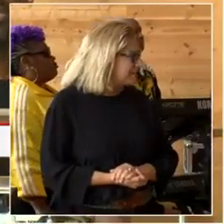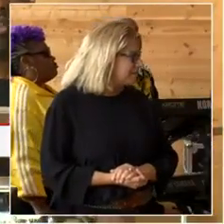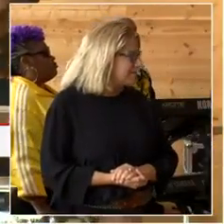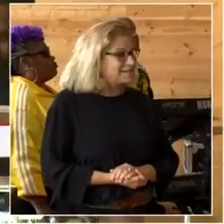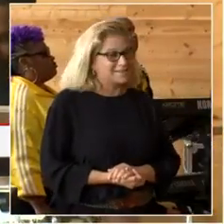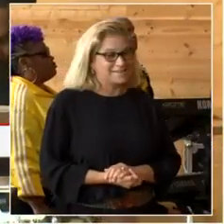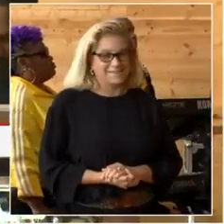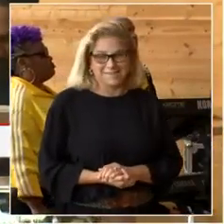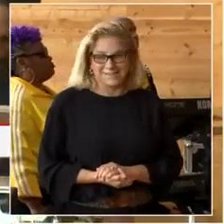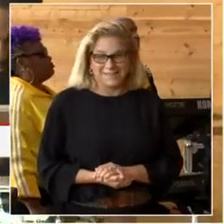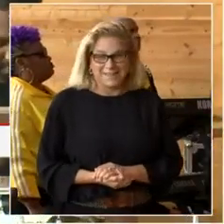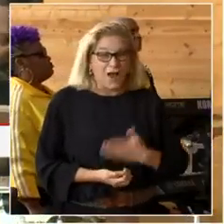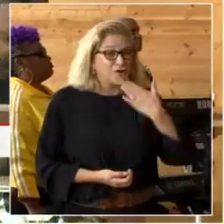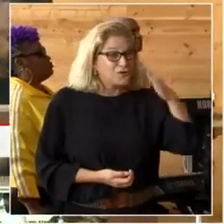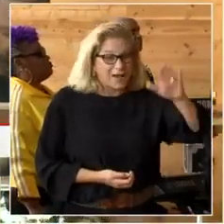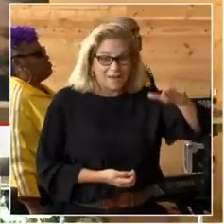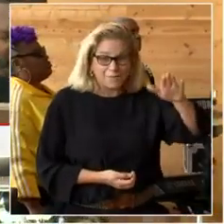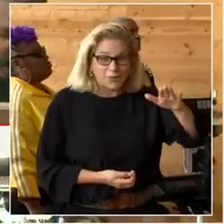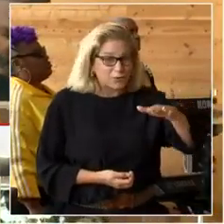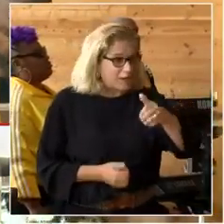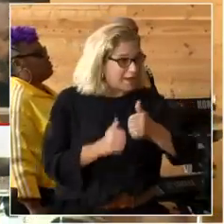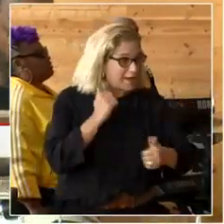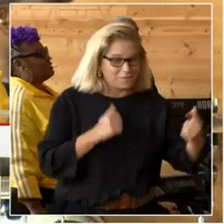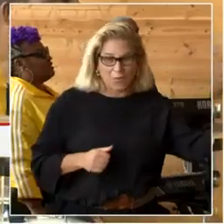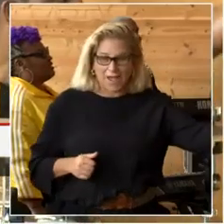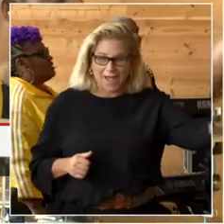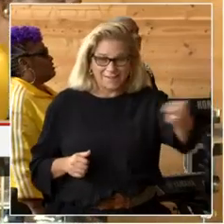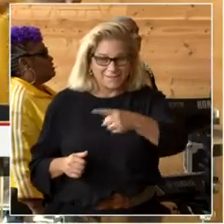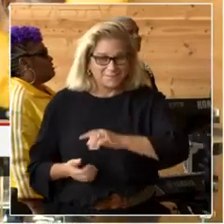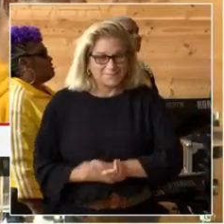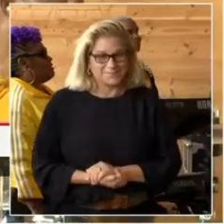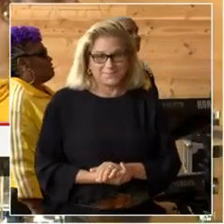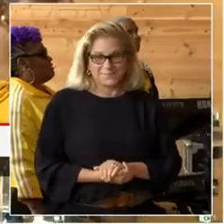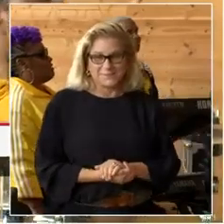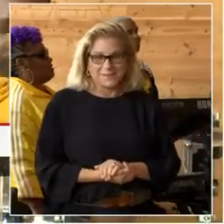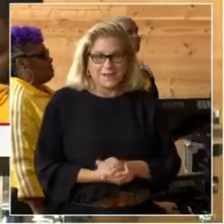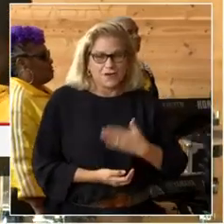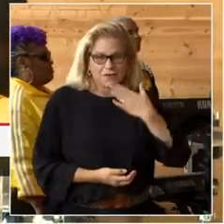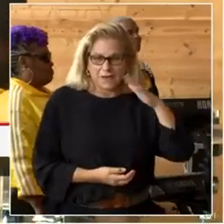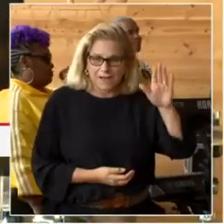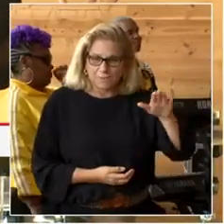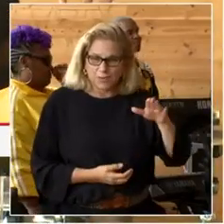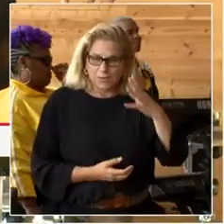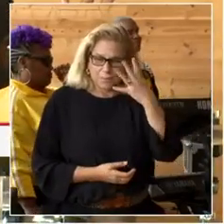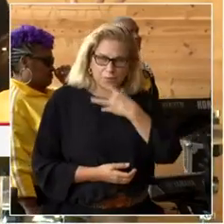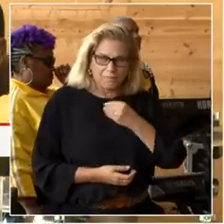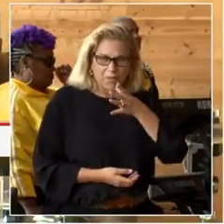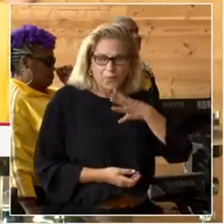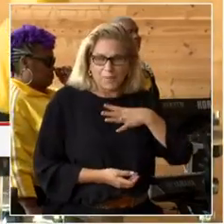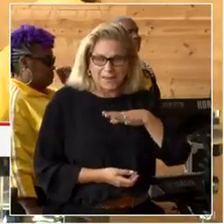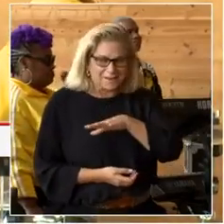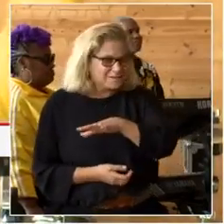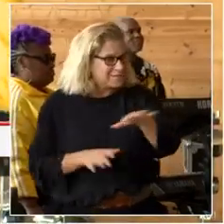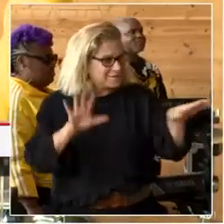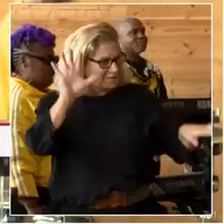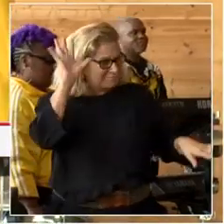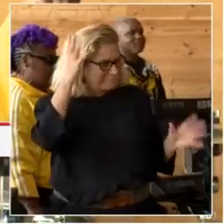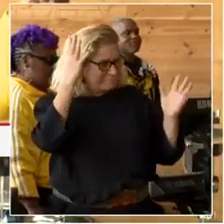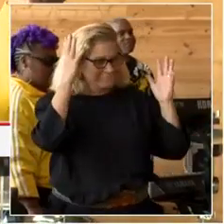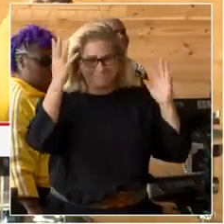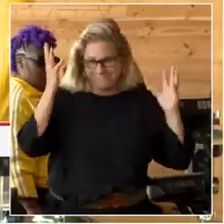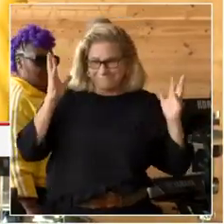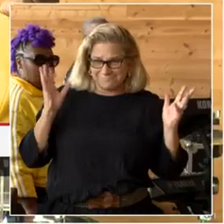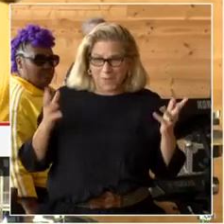Good afternoon, everyone. Good afternoon, beautiful women. Right? We're here